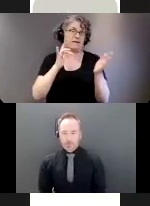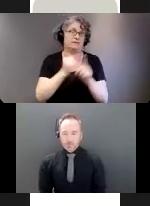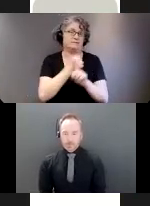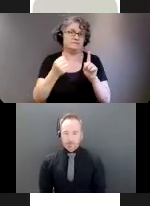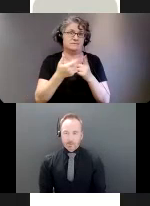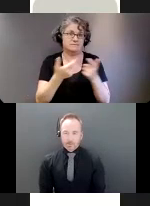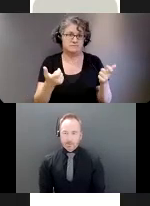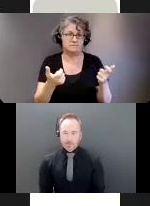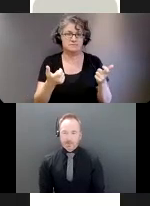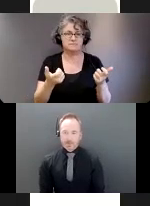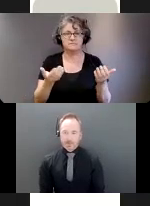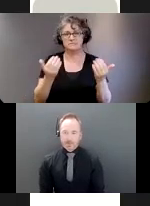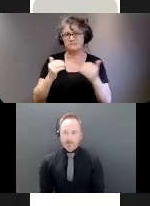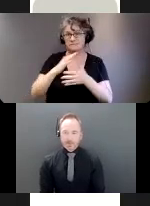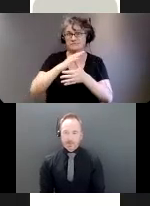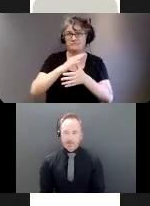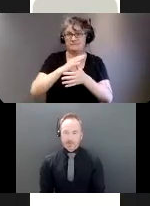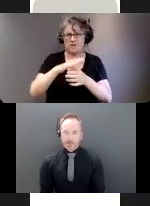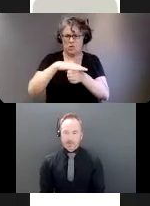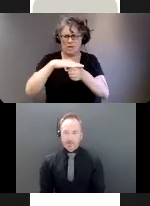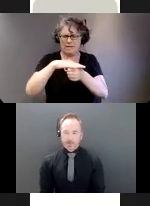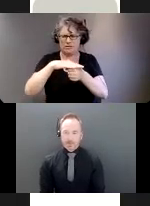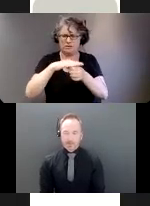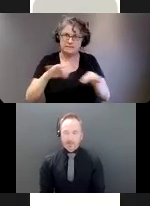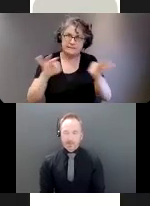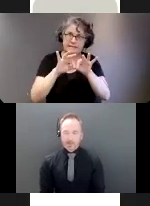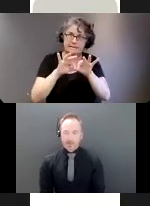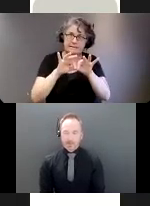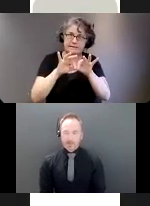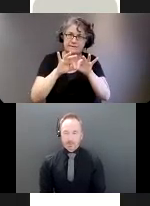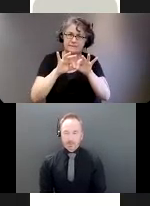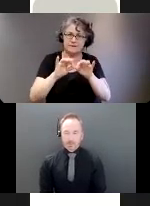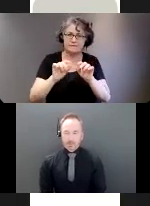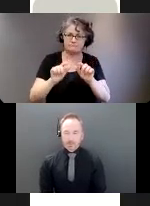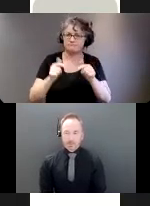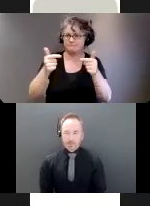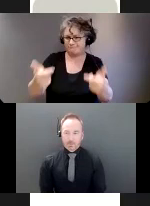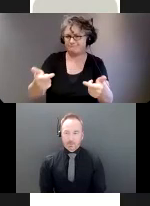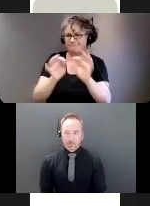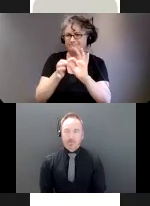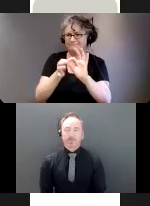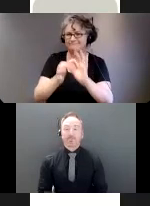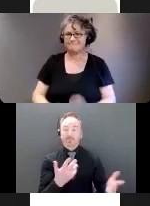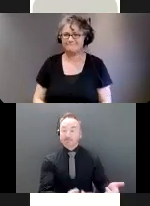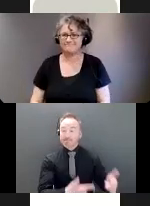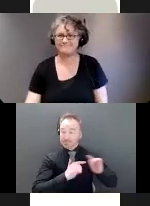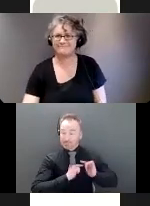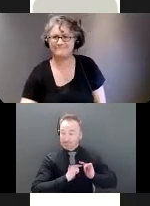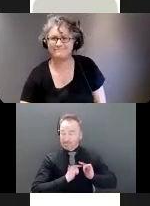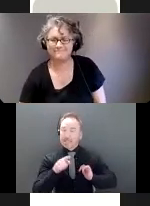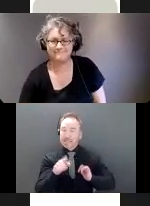private location is really key. Consider that piece if you're virtually connecting